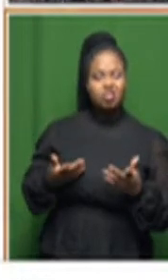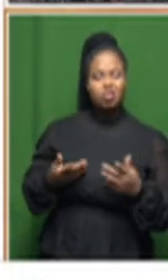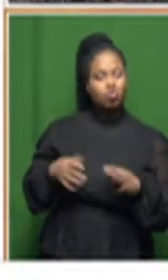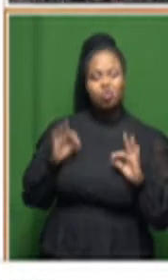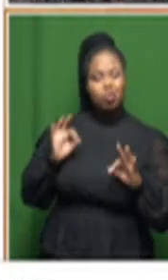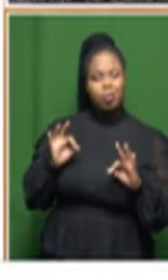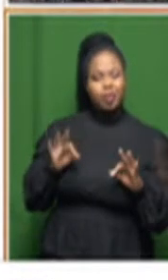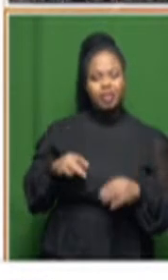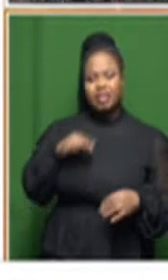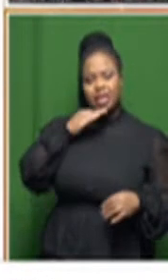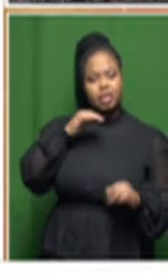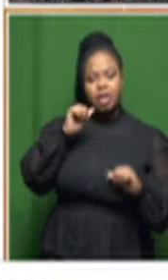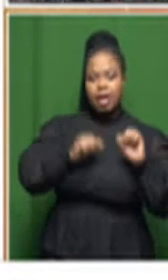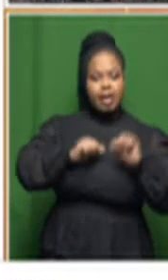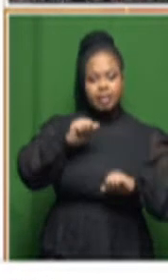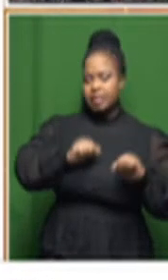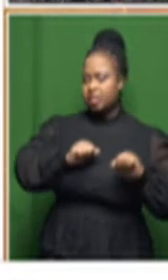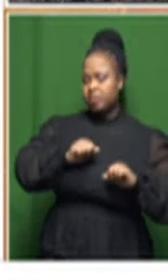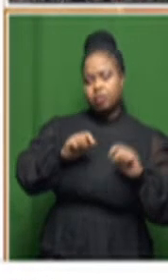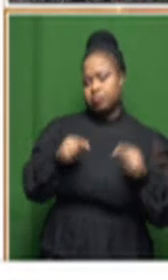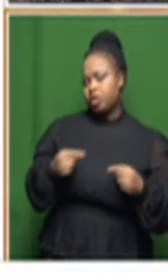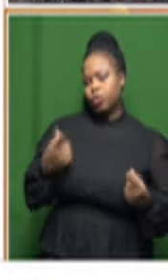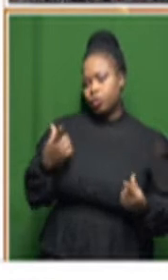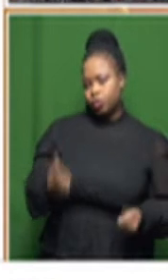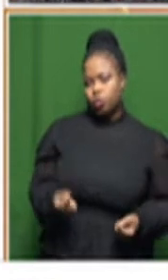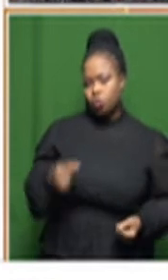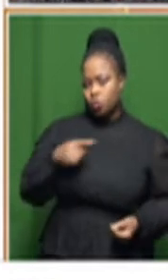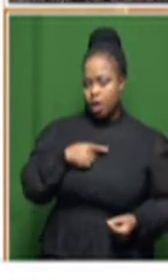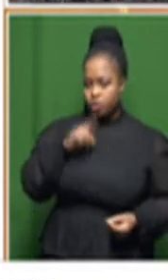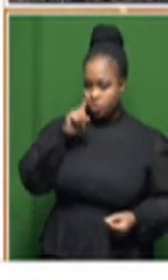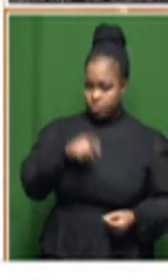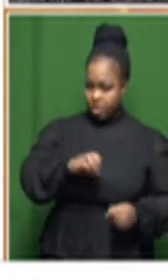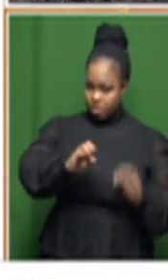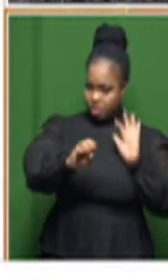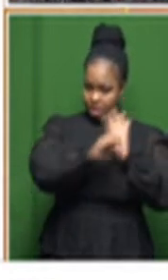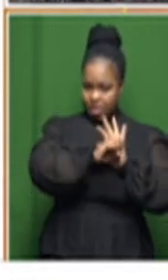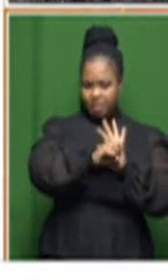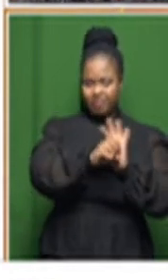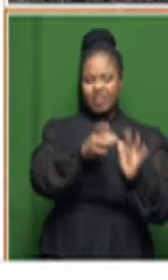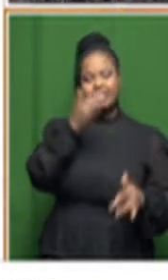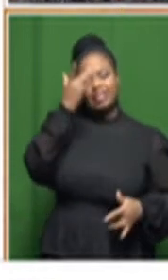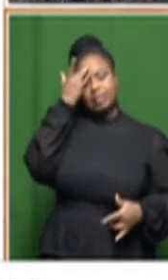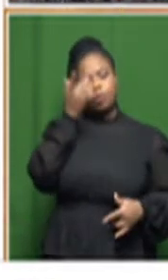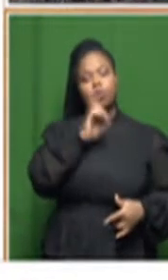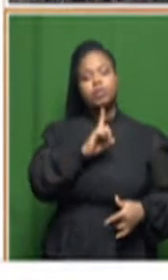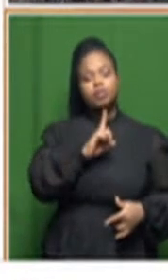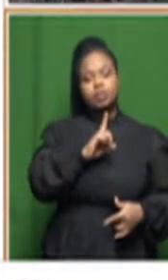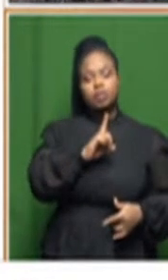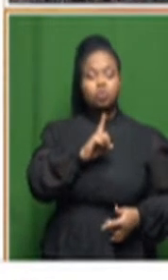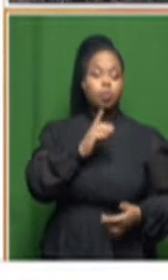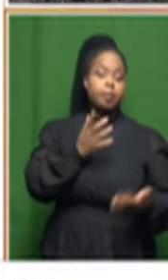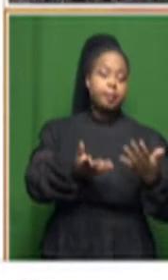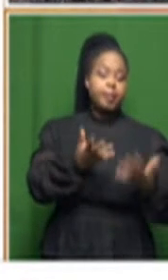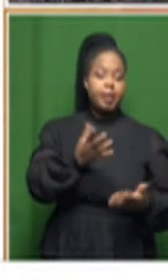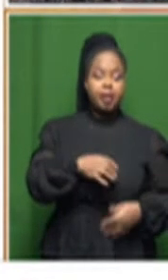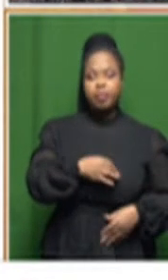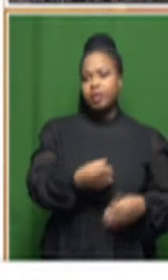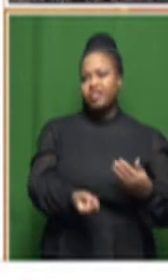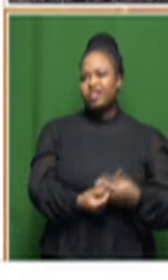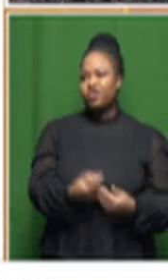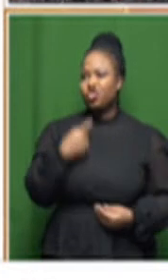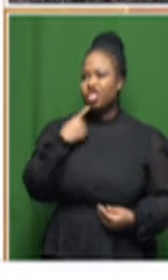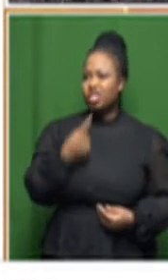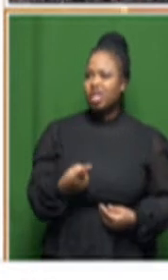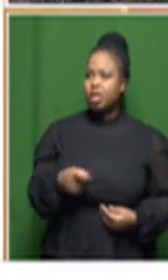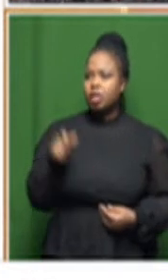assessment cannot be done. There must be a specific diagnosis to work from. So if you have a case which just says